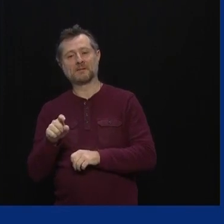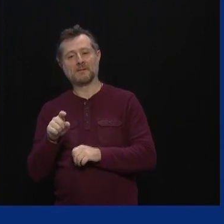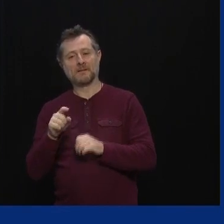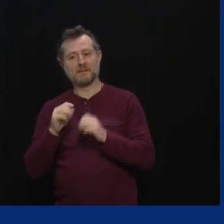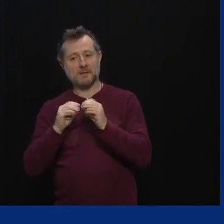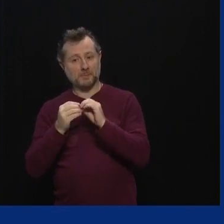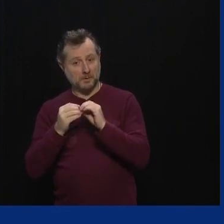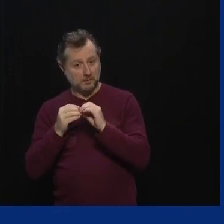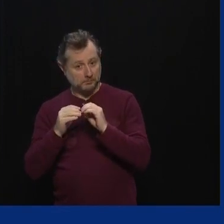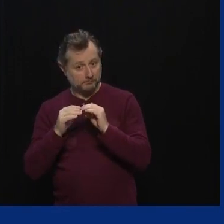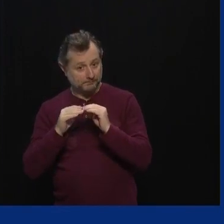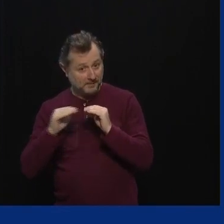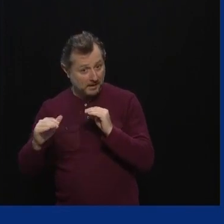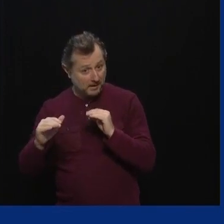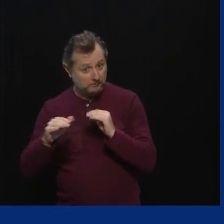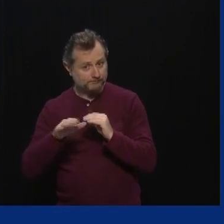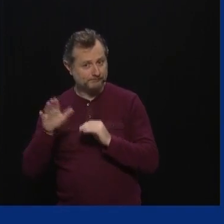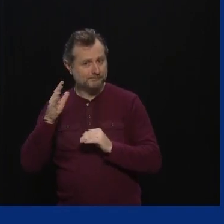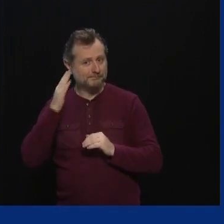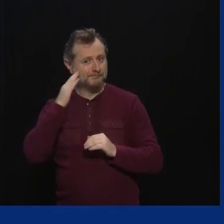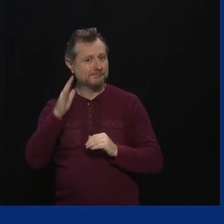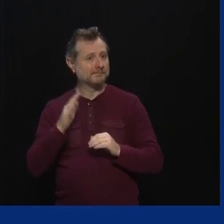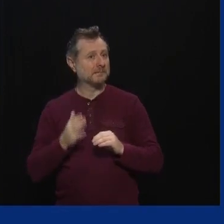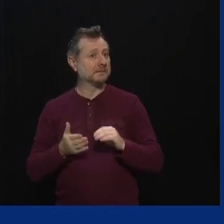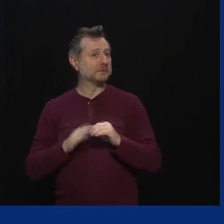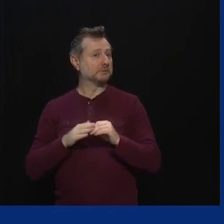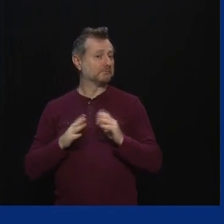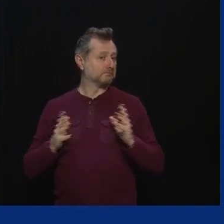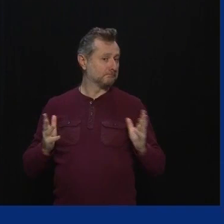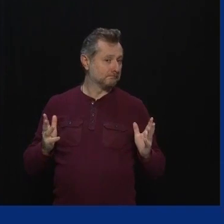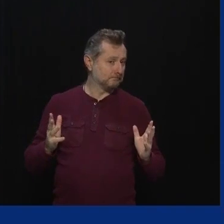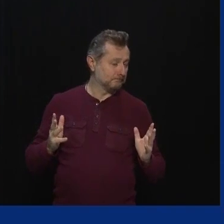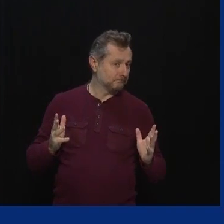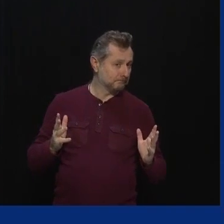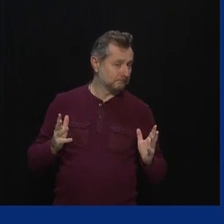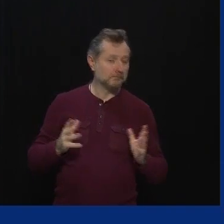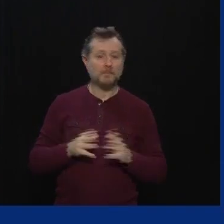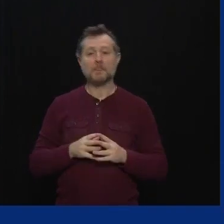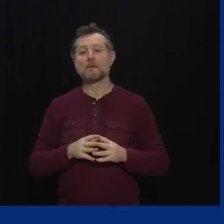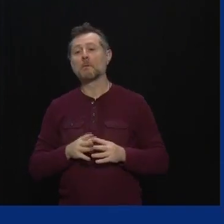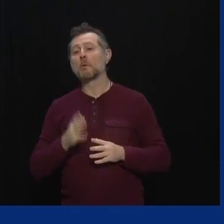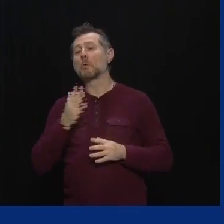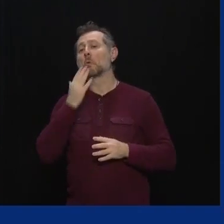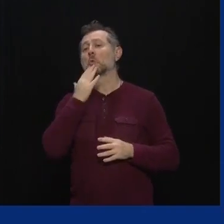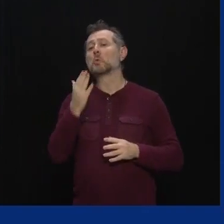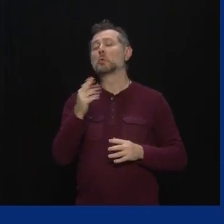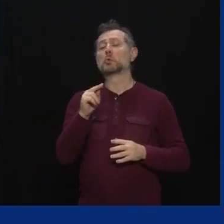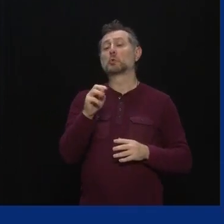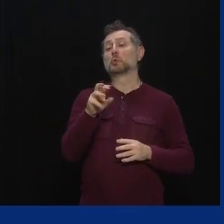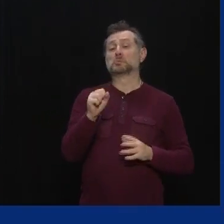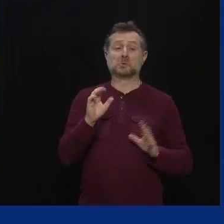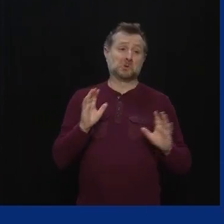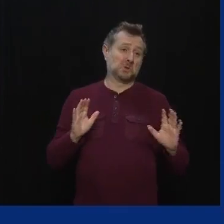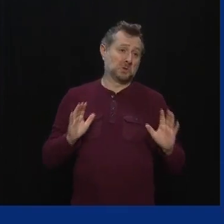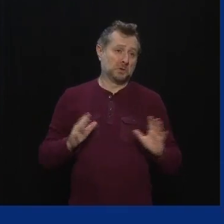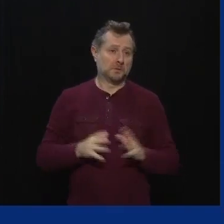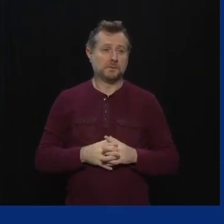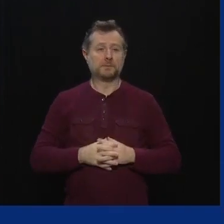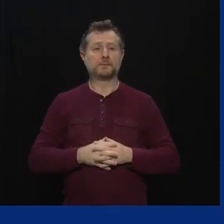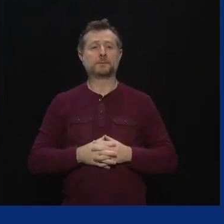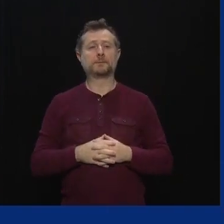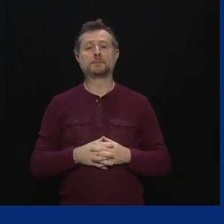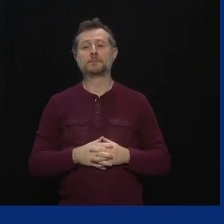we're not going upward. I think that's a good, modified good news story. Again, we reached